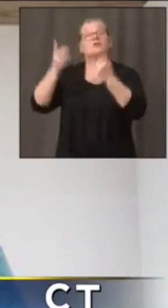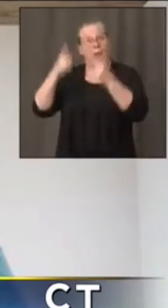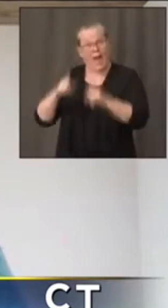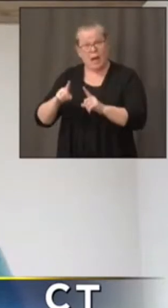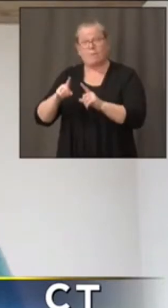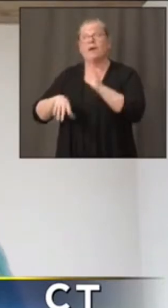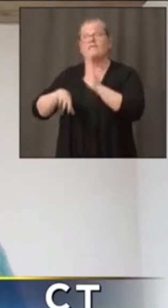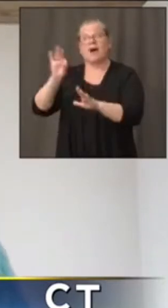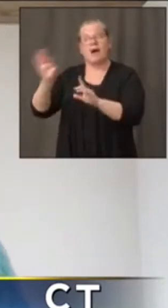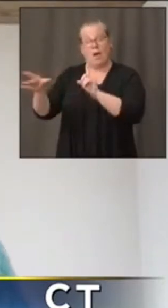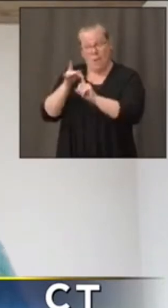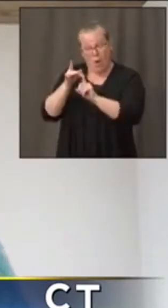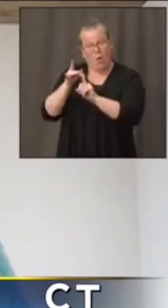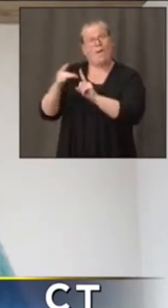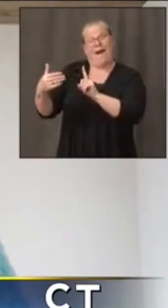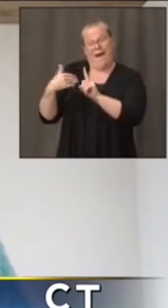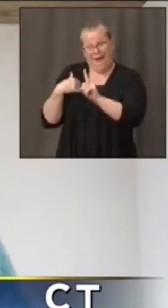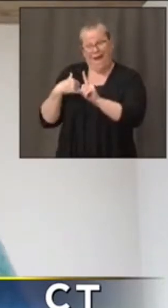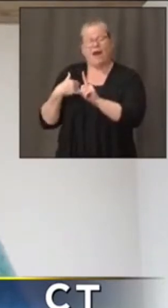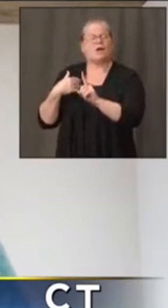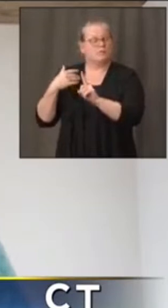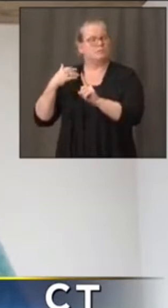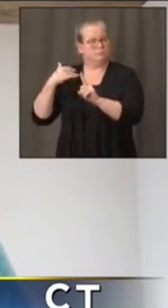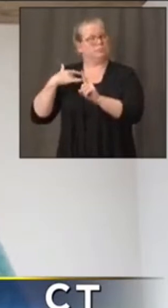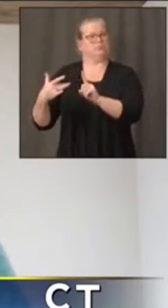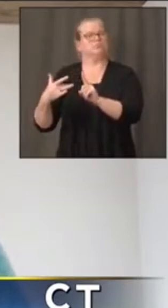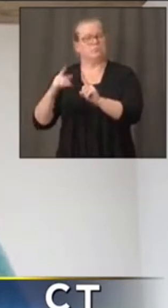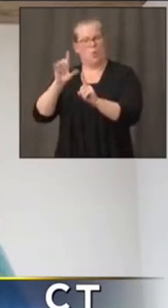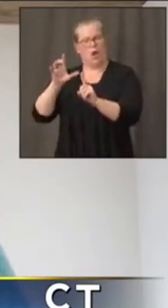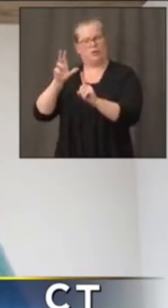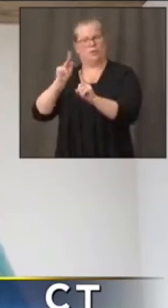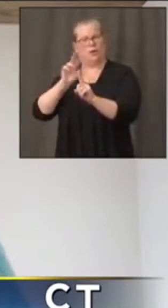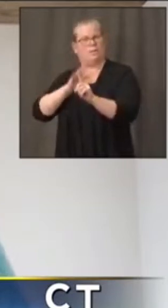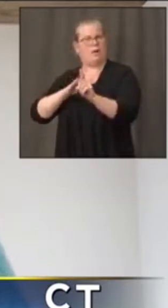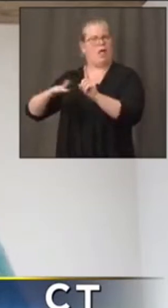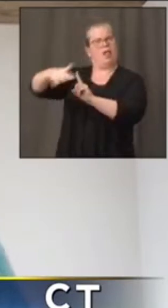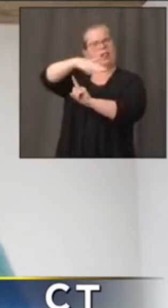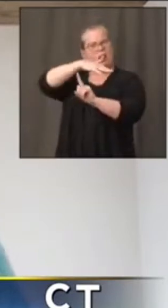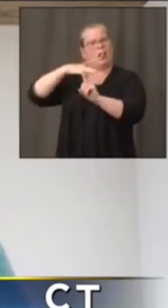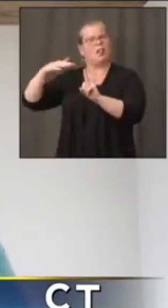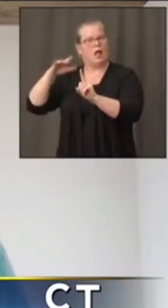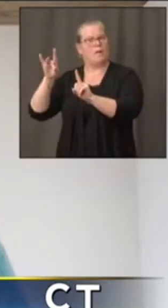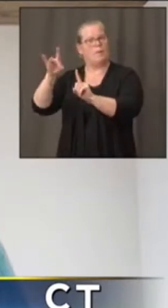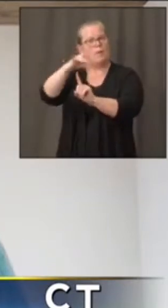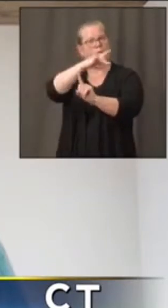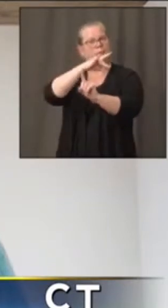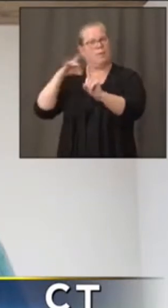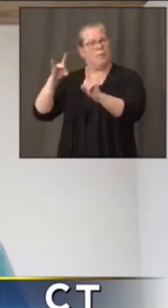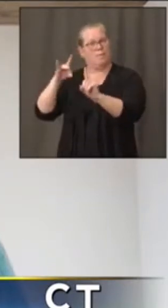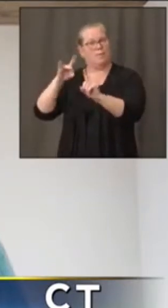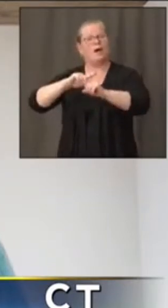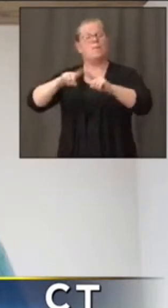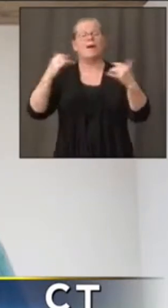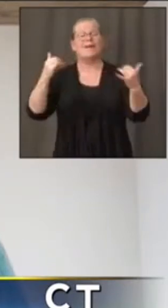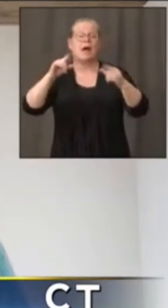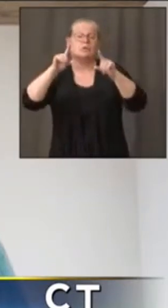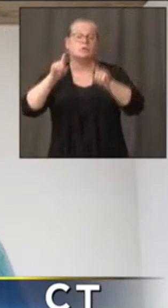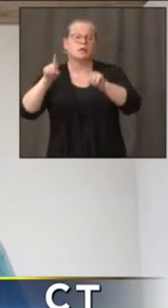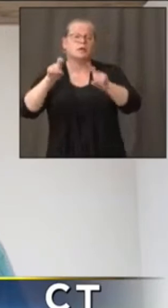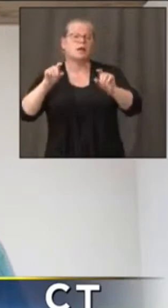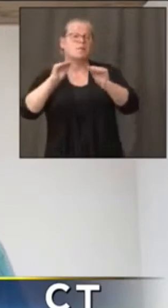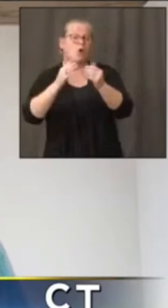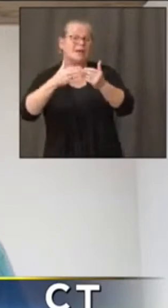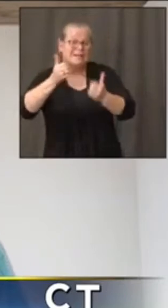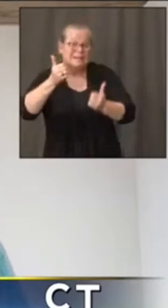were infected now that we have many more testing as much more widely available the craftsmen and